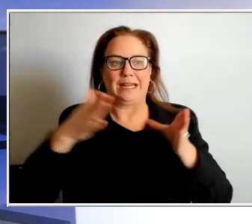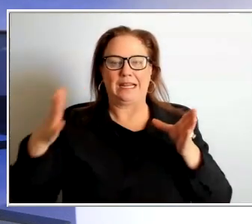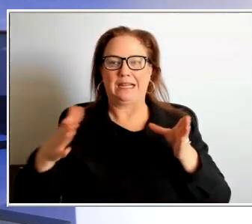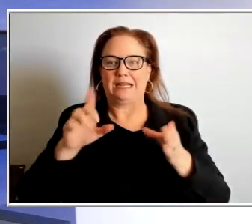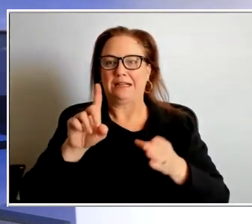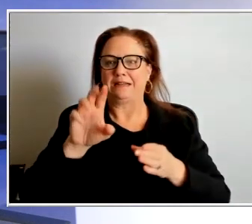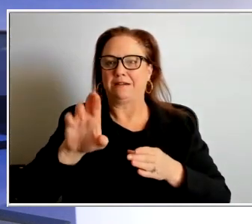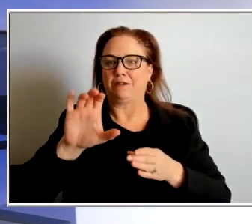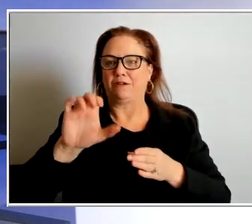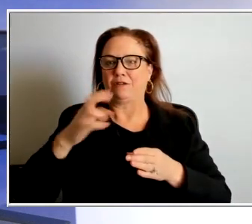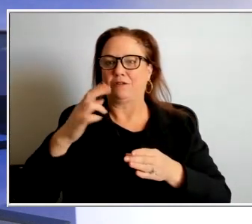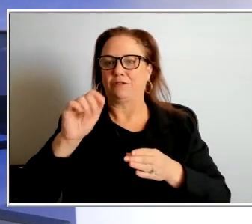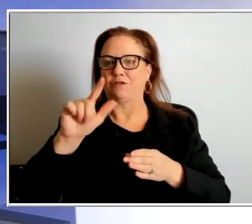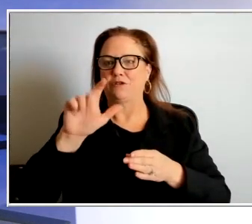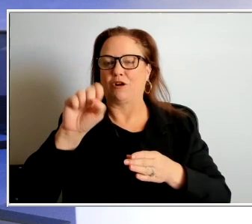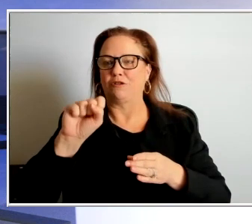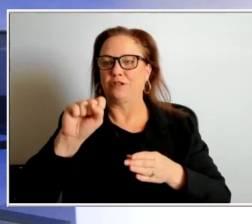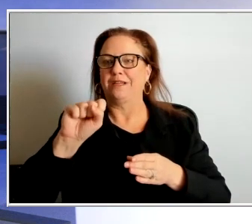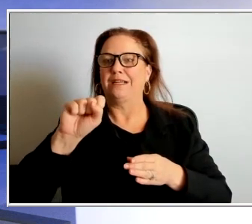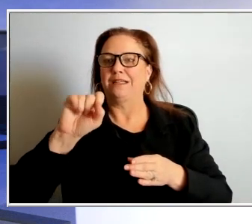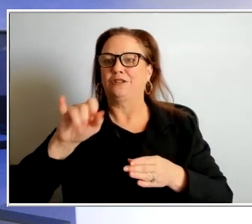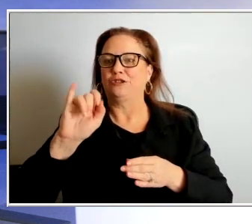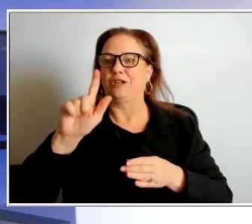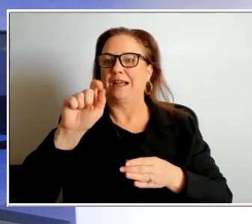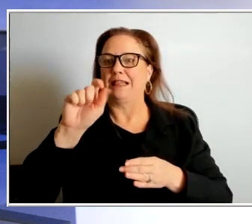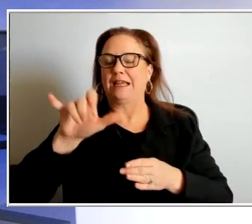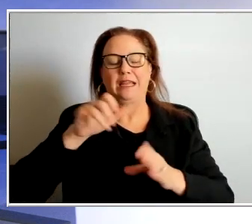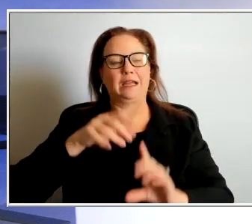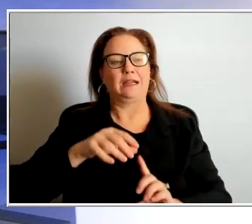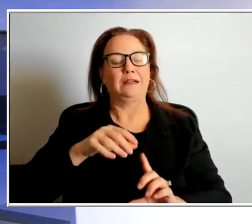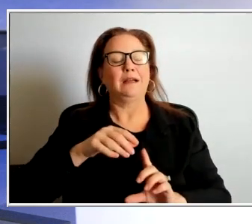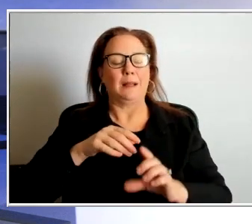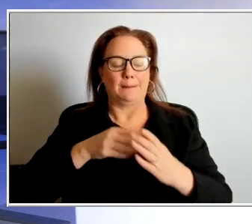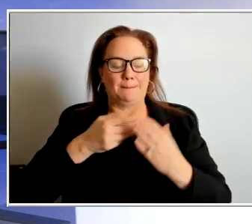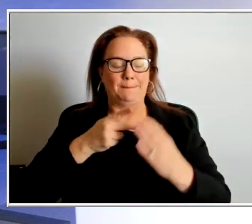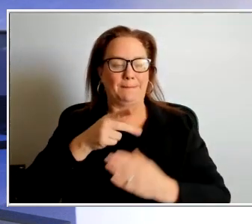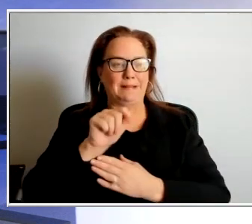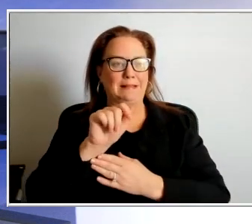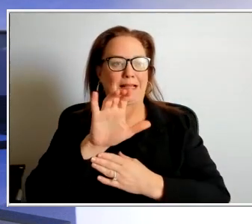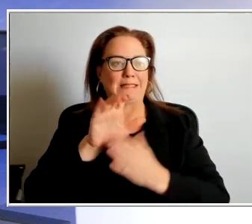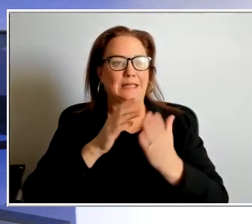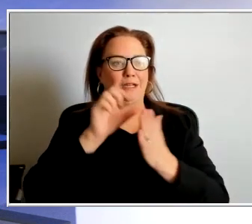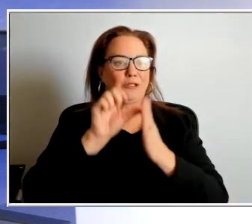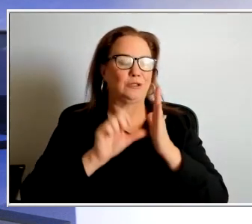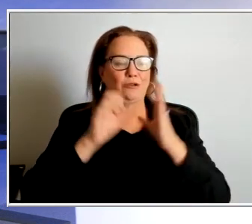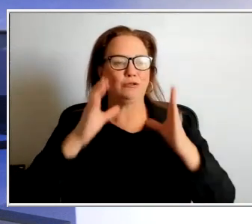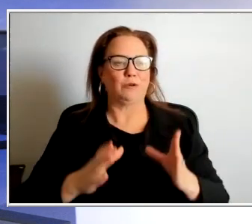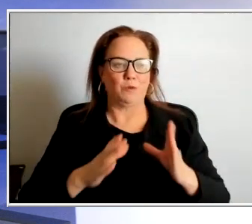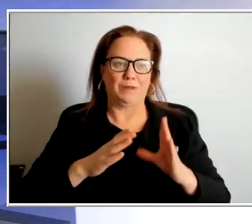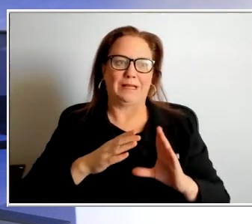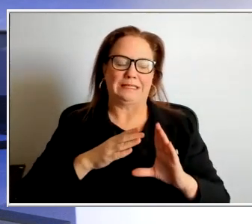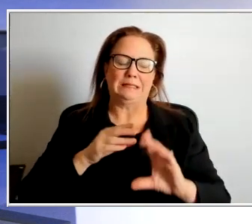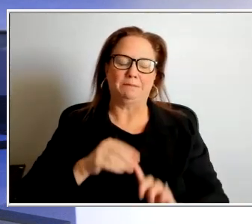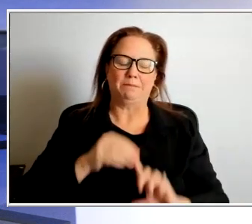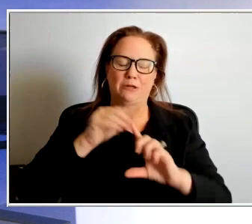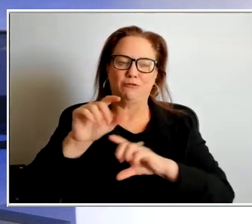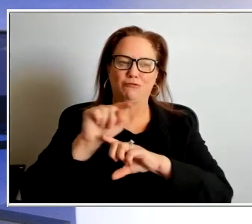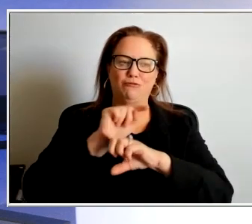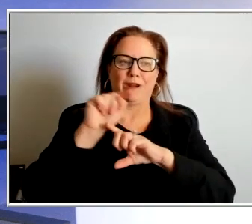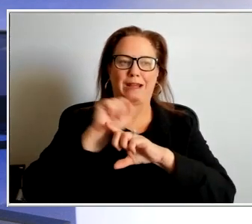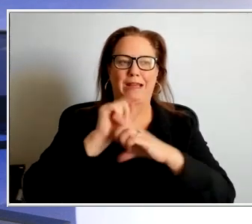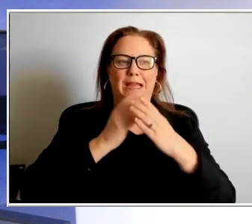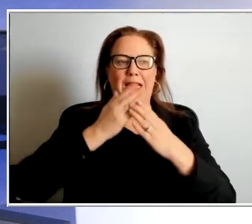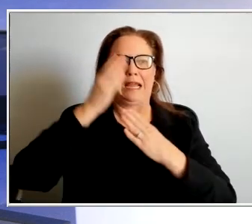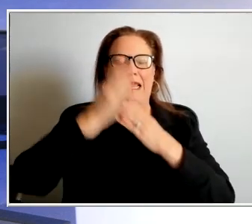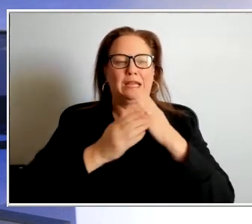Charles Christopher Jaley, a plastic surgeon with special training in hand surgery and microsurgery. He works here at the University of Kansas Health